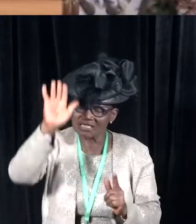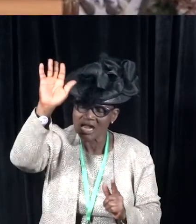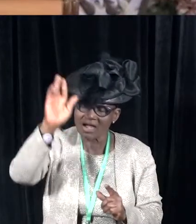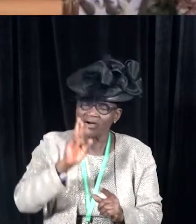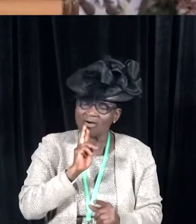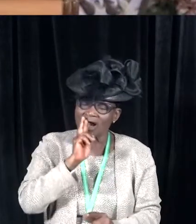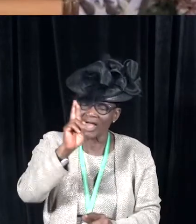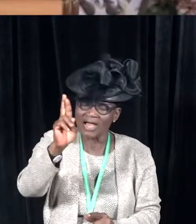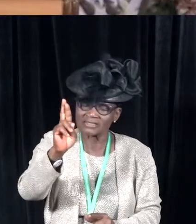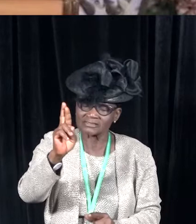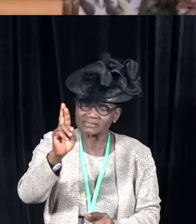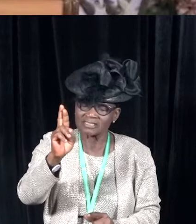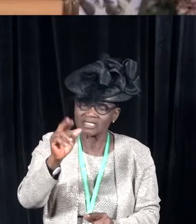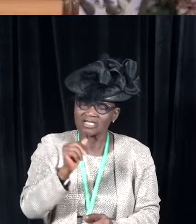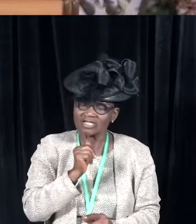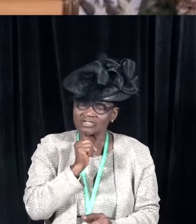immortal God,